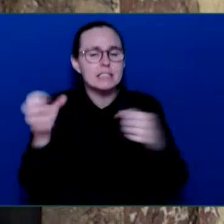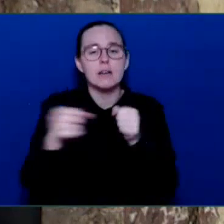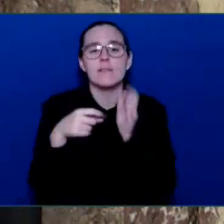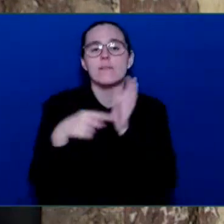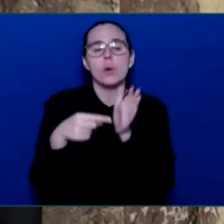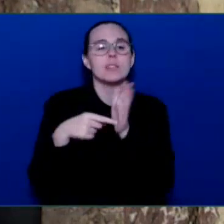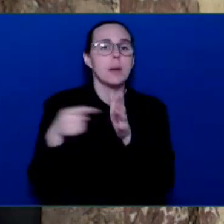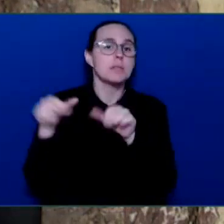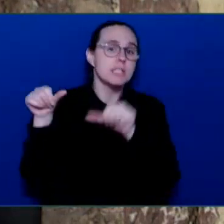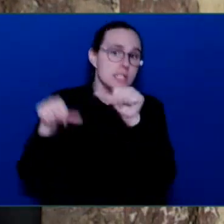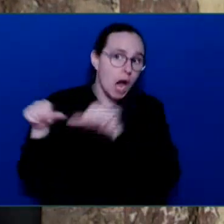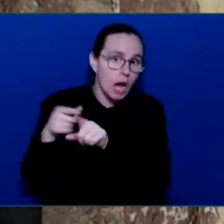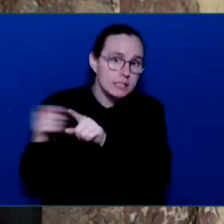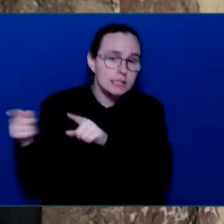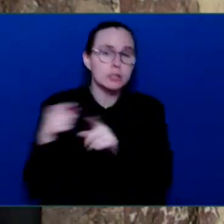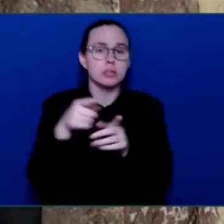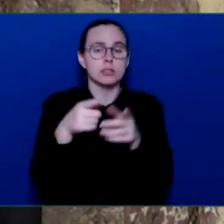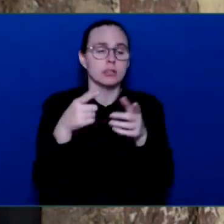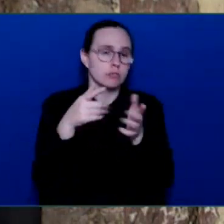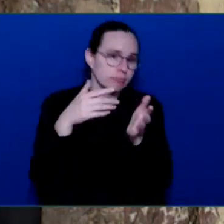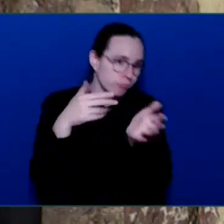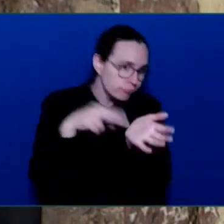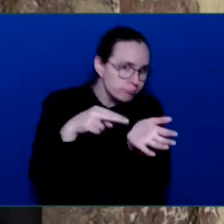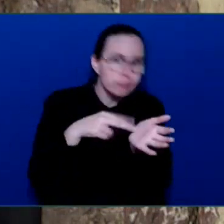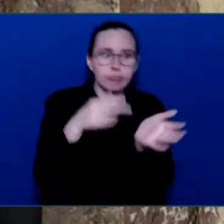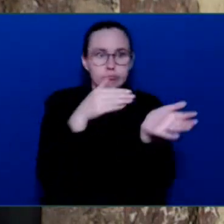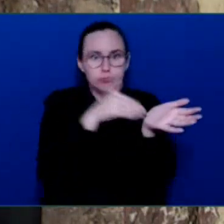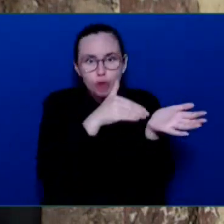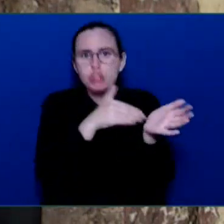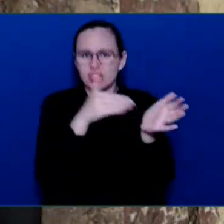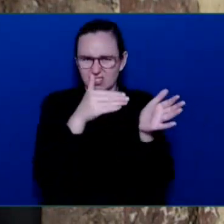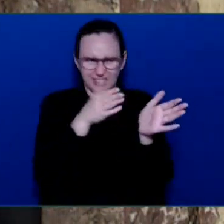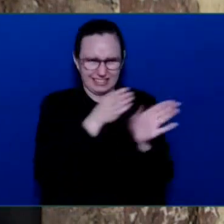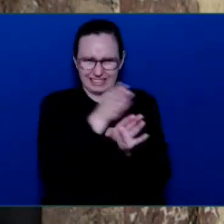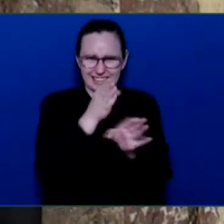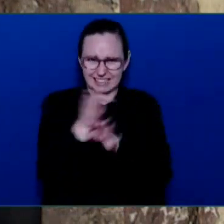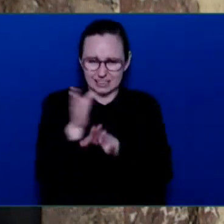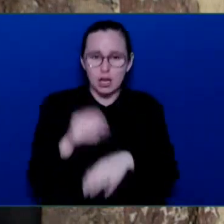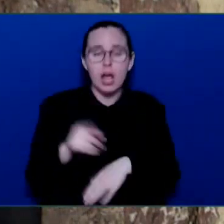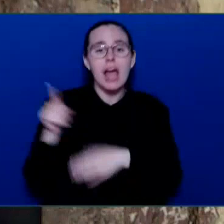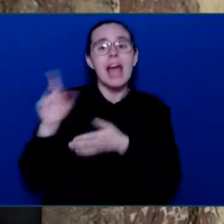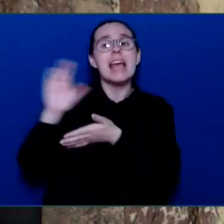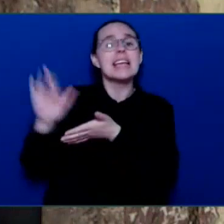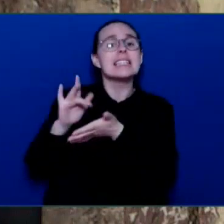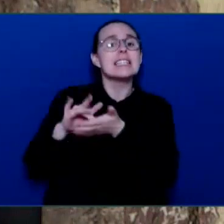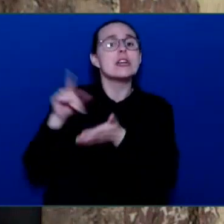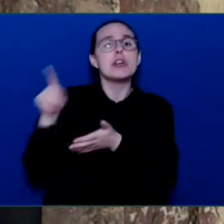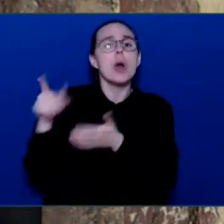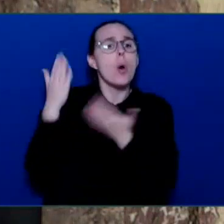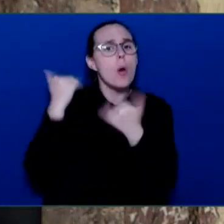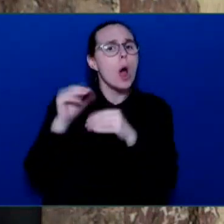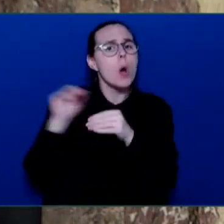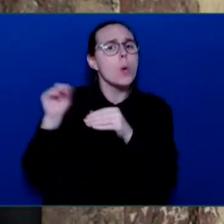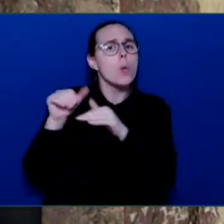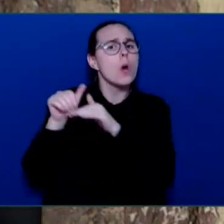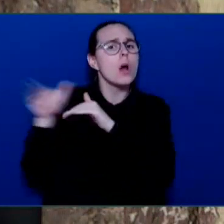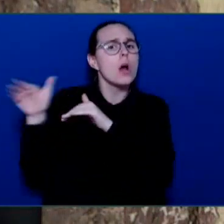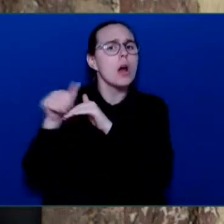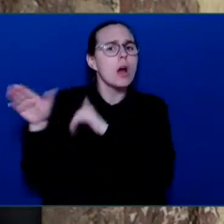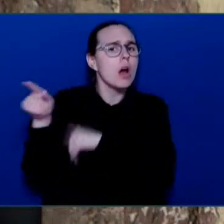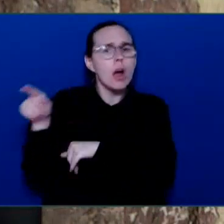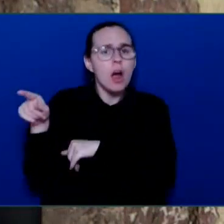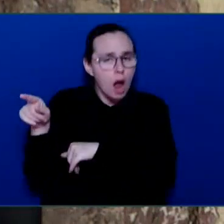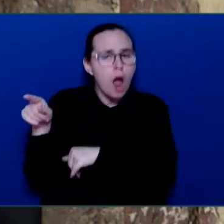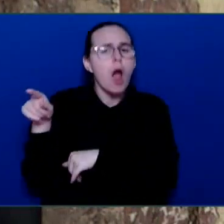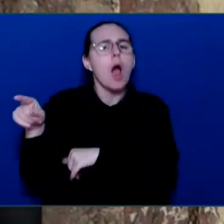about Interior Health. The reason for that, the reason why Interior Health isn't involved in that program, is that wait times are dramatically less in Interior Health.